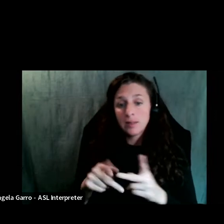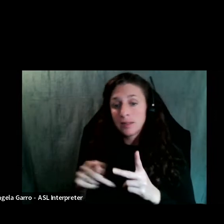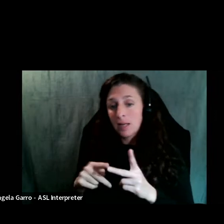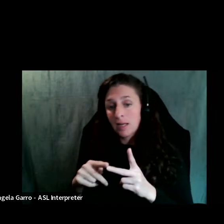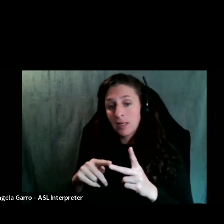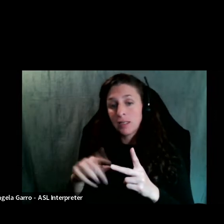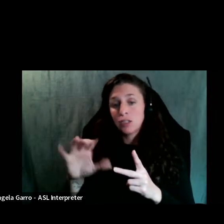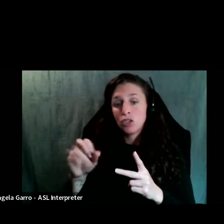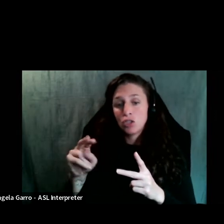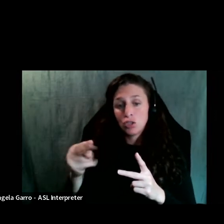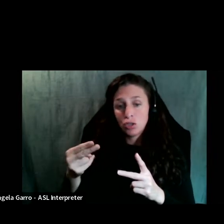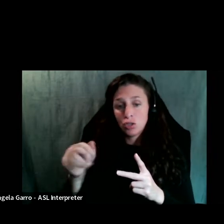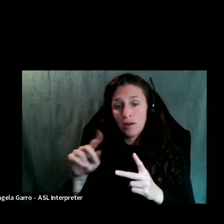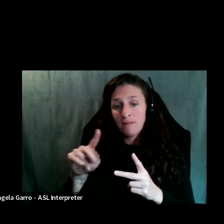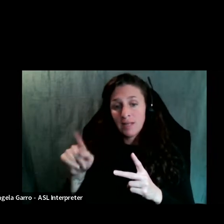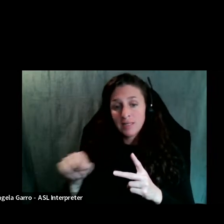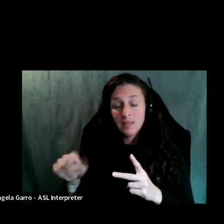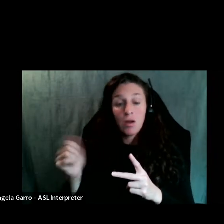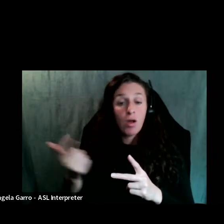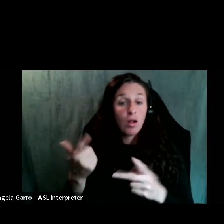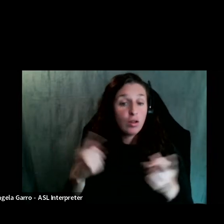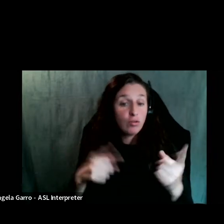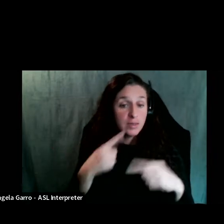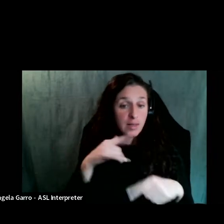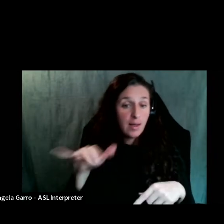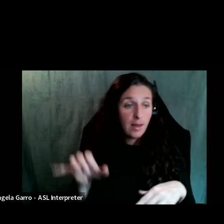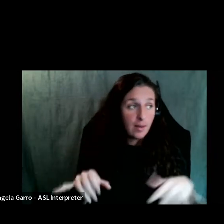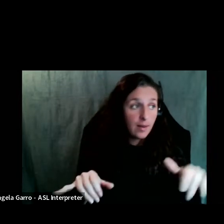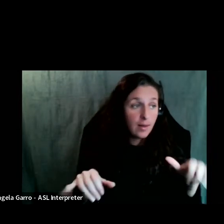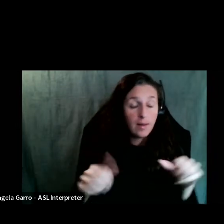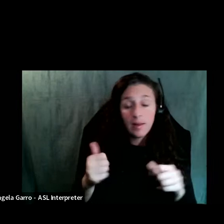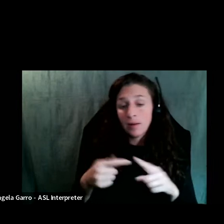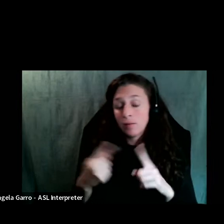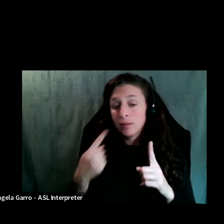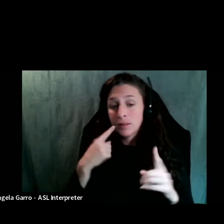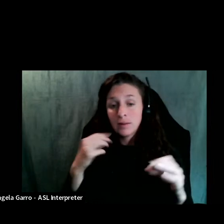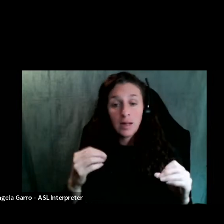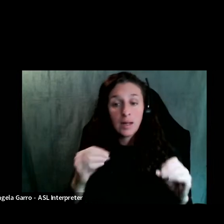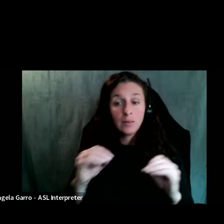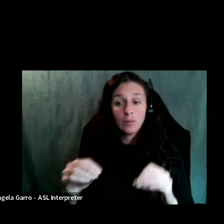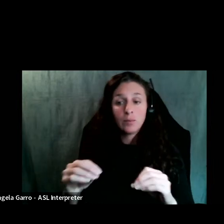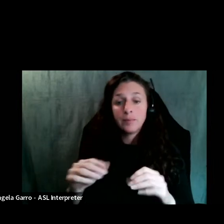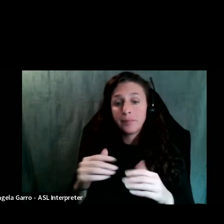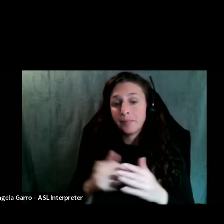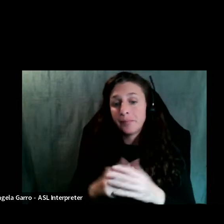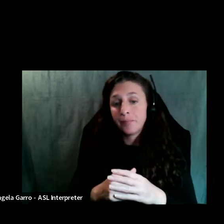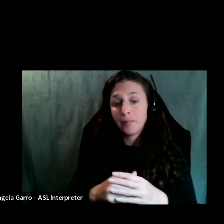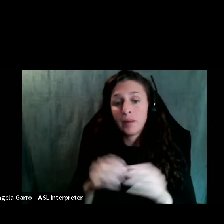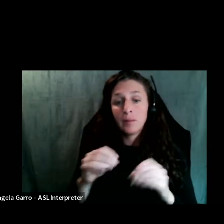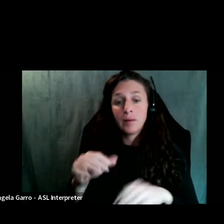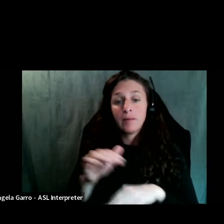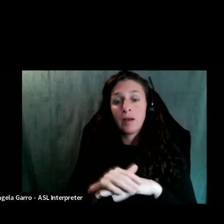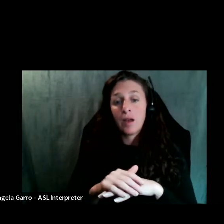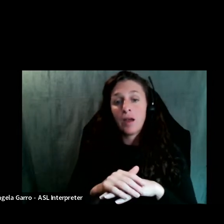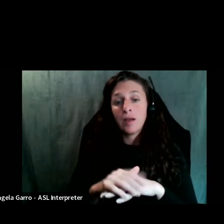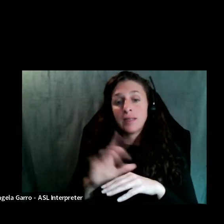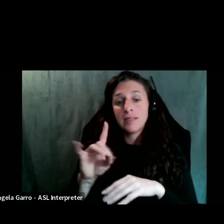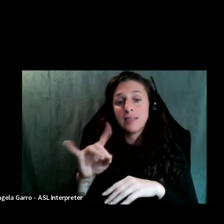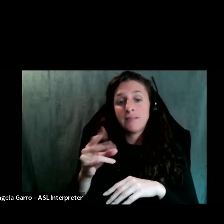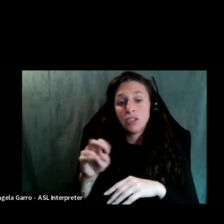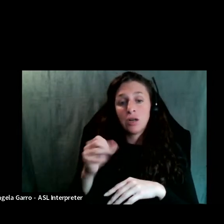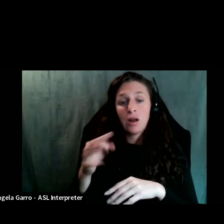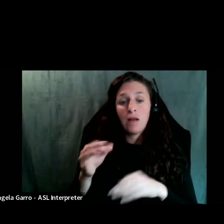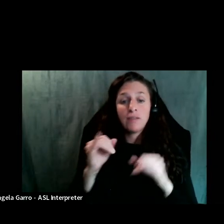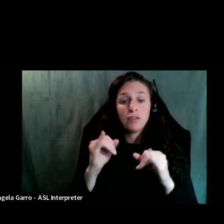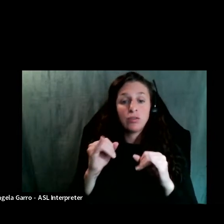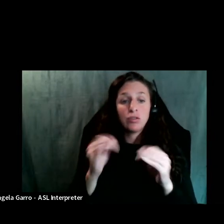by Trustee Chavez. All those in favor, please say aye. Aye. Any opposed? Hearing none, motion carried. Moving on to Division of Instructional